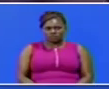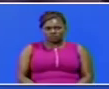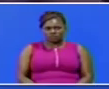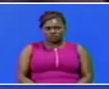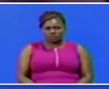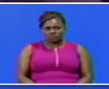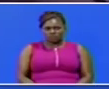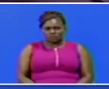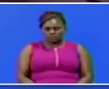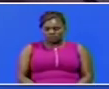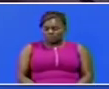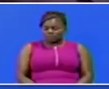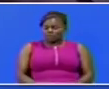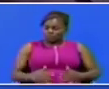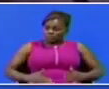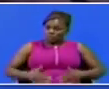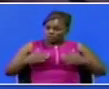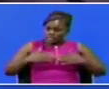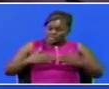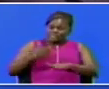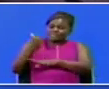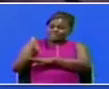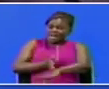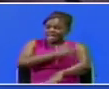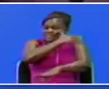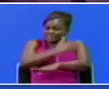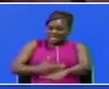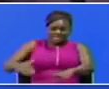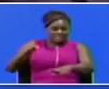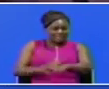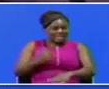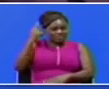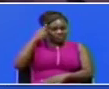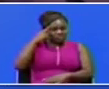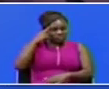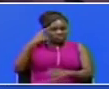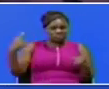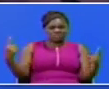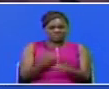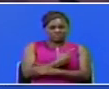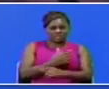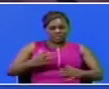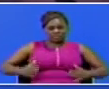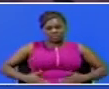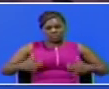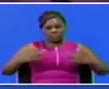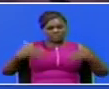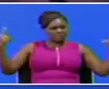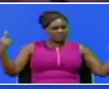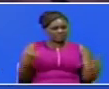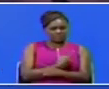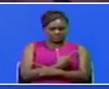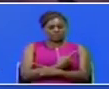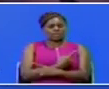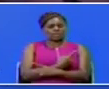Binadamu ikakatwa kama kuku na ikachinjwa kabisa, kichwa imeenda mahali na mwili pia iko kando. Hiyo